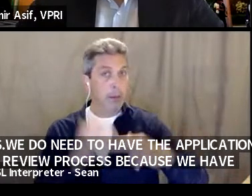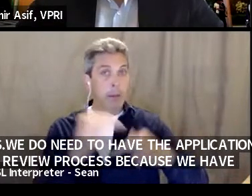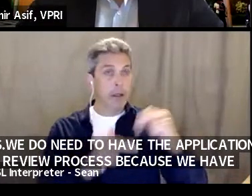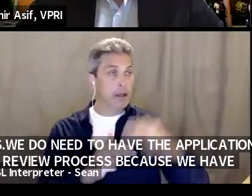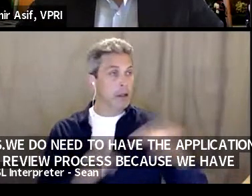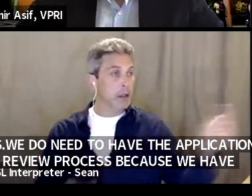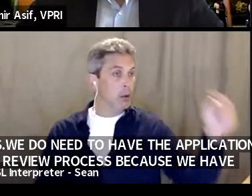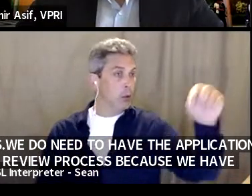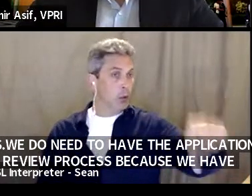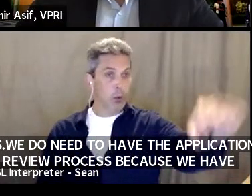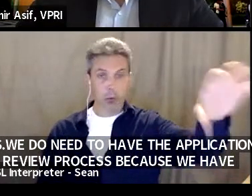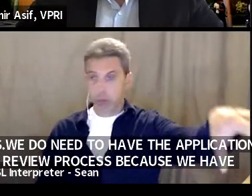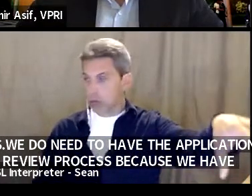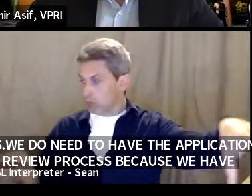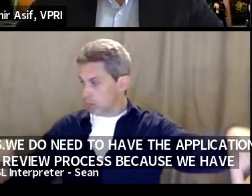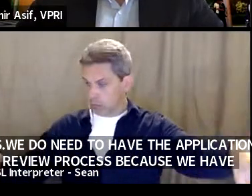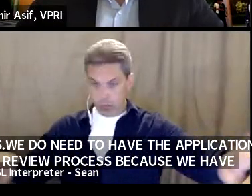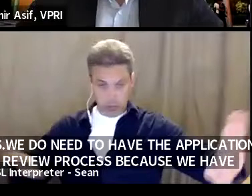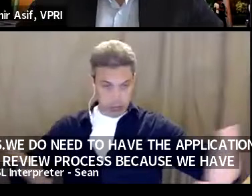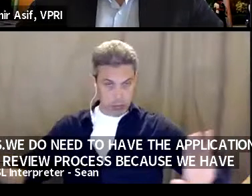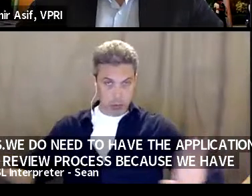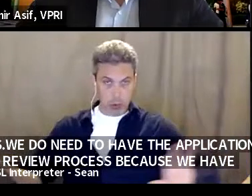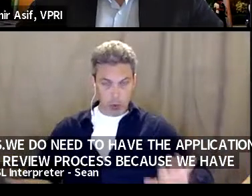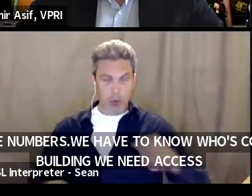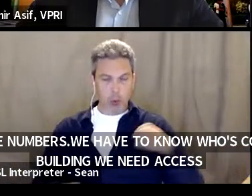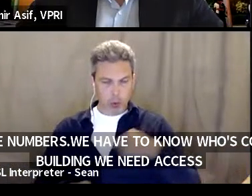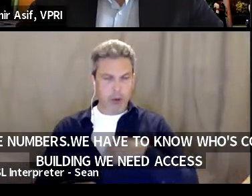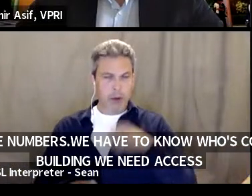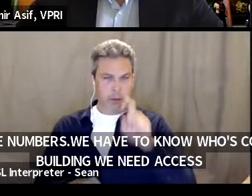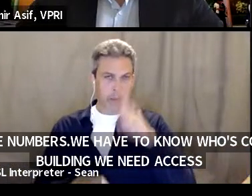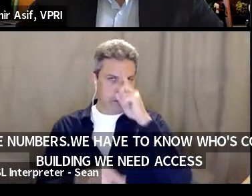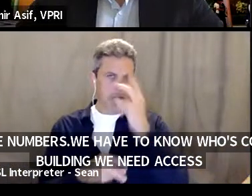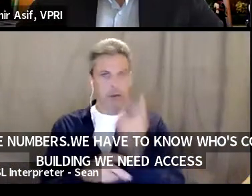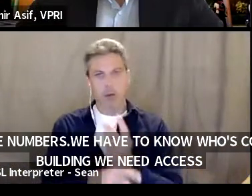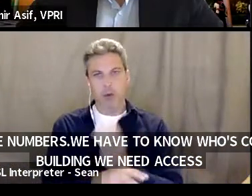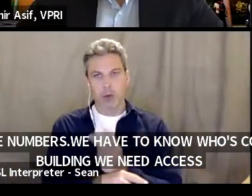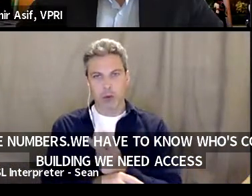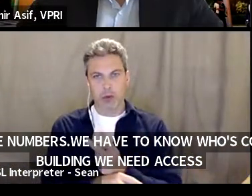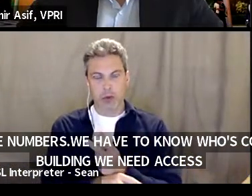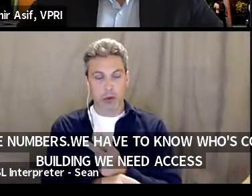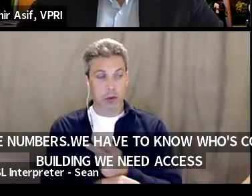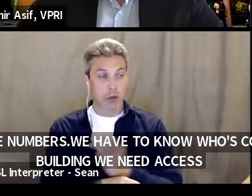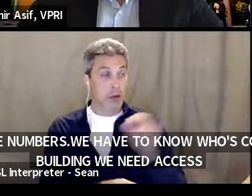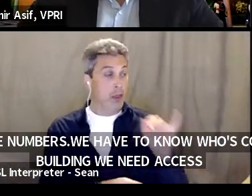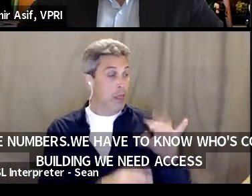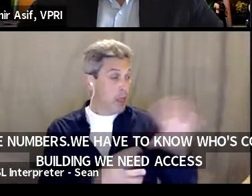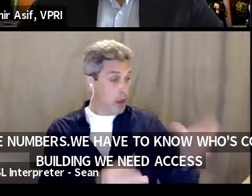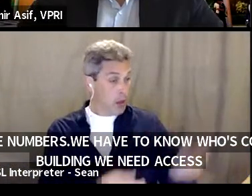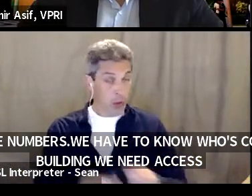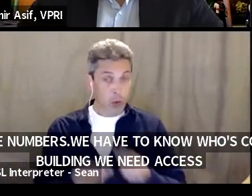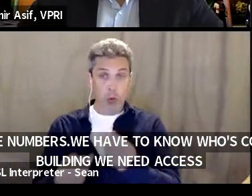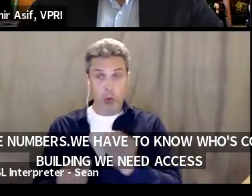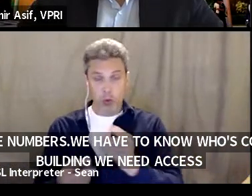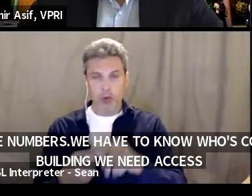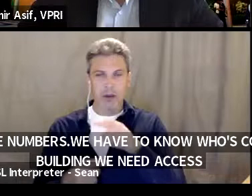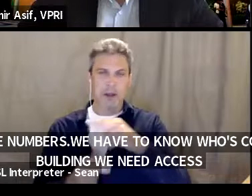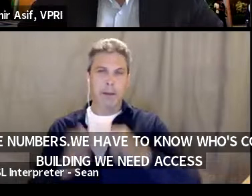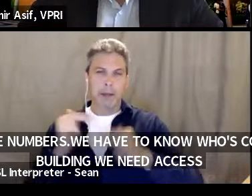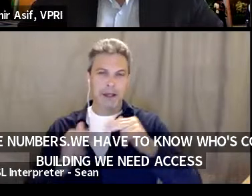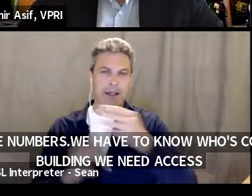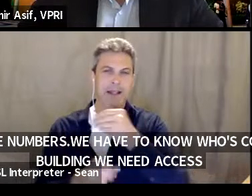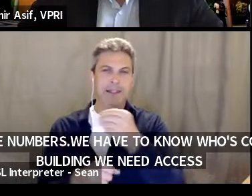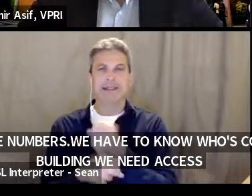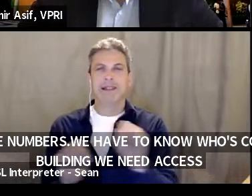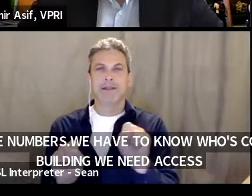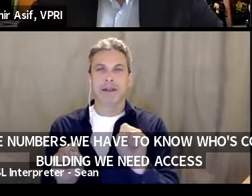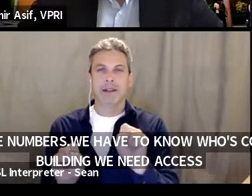to. So all of these requests, when they come in, they then go to facilities and safety so that we can